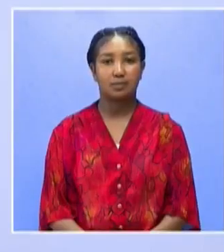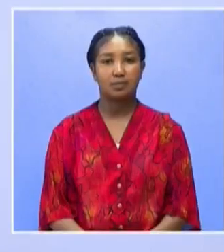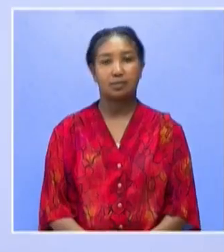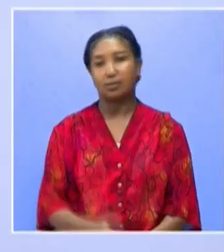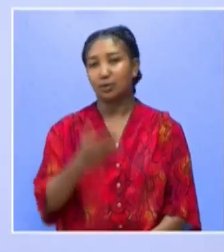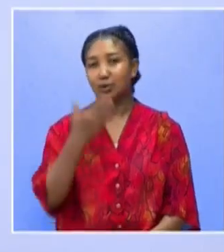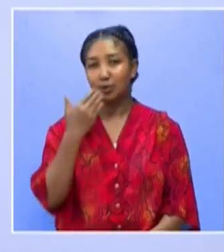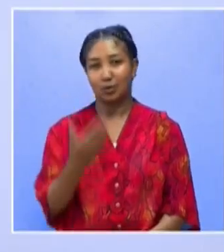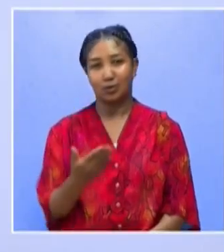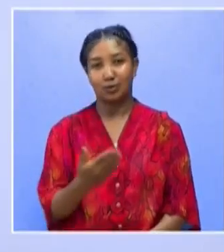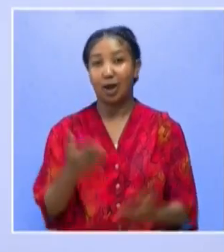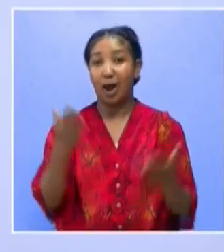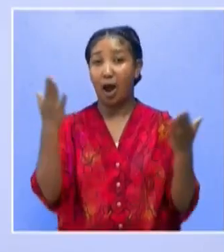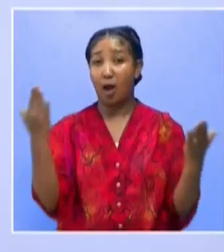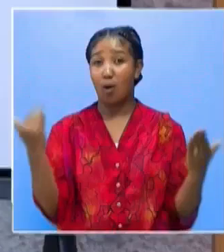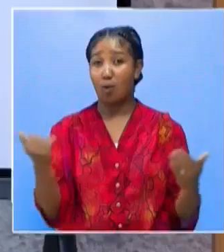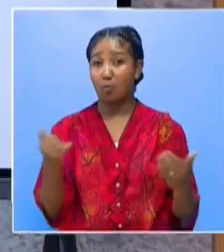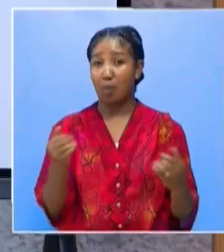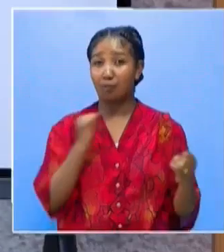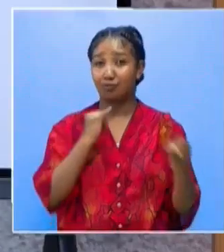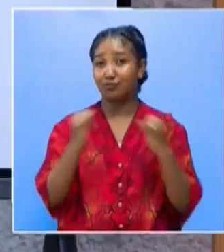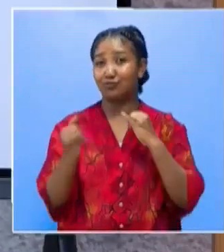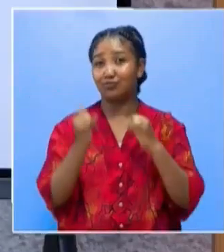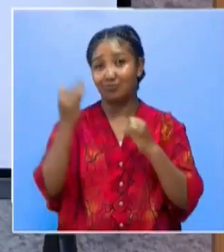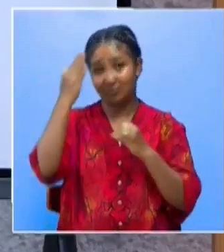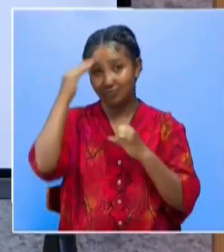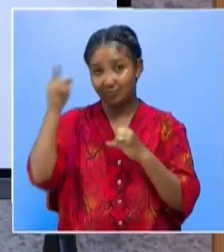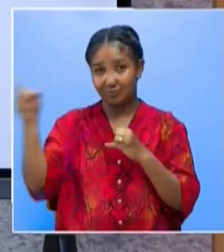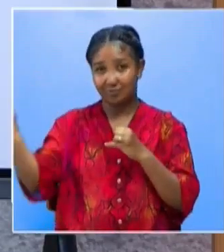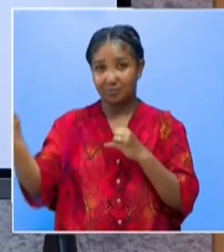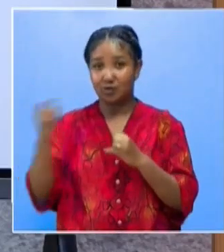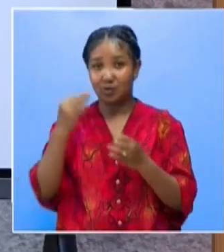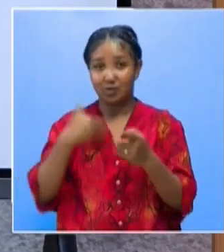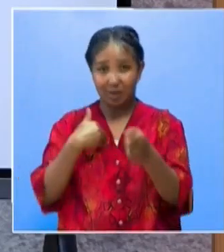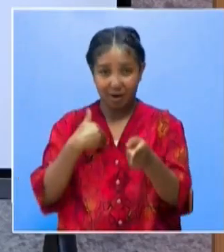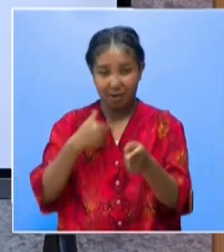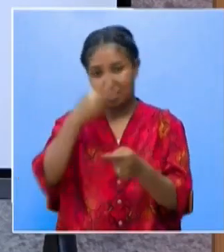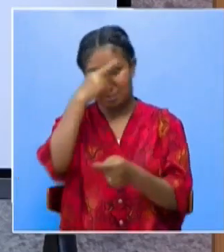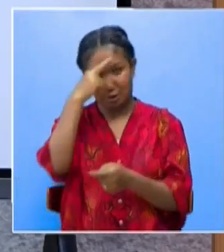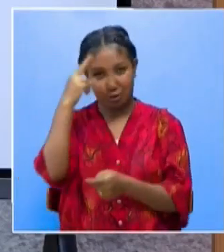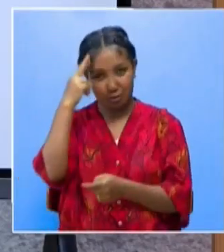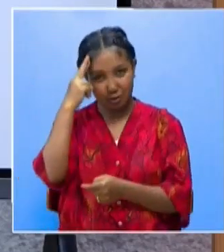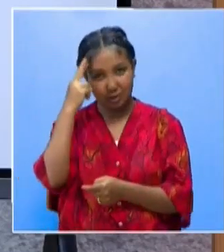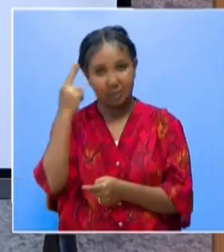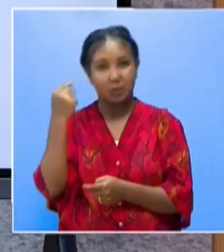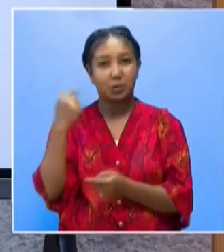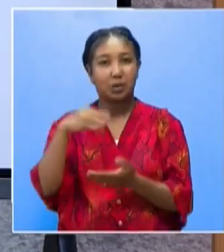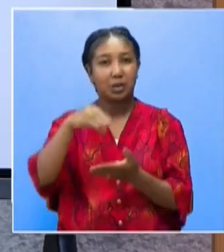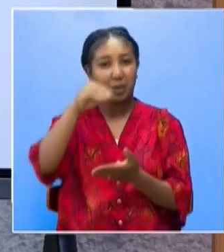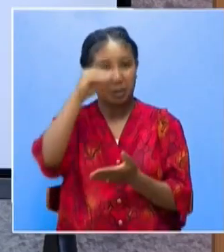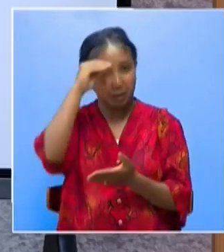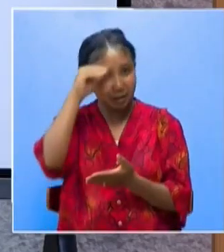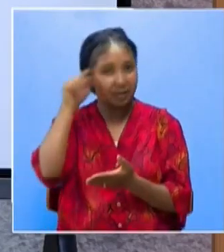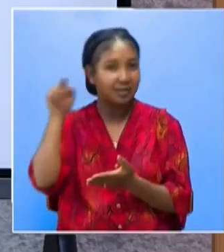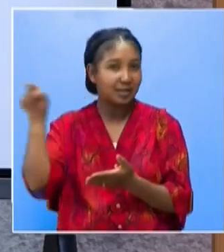Good. I hope you have some information about tenses. Because we've talked about